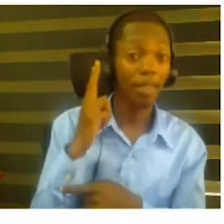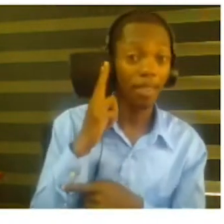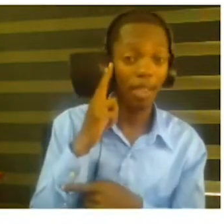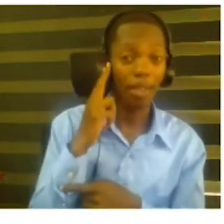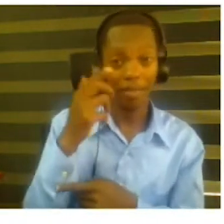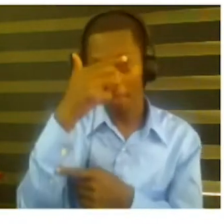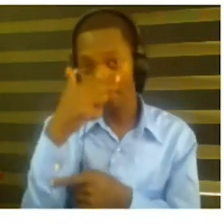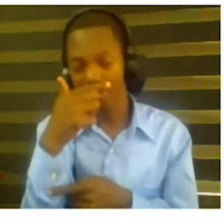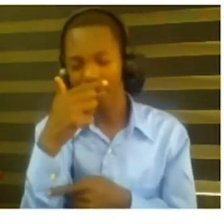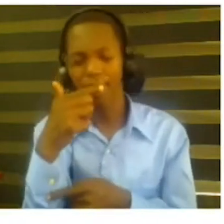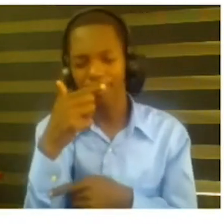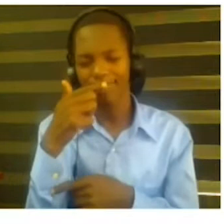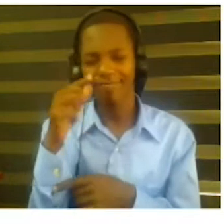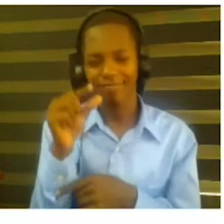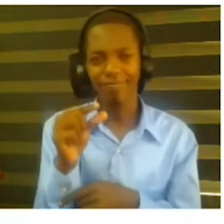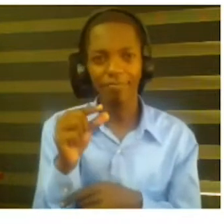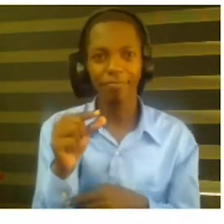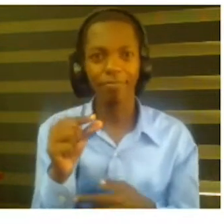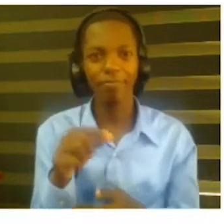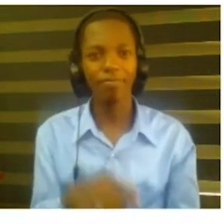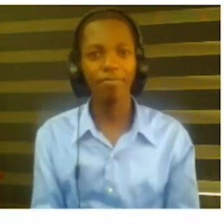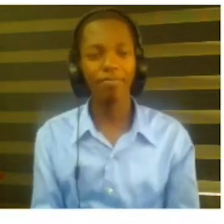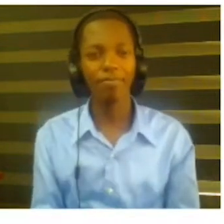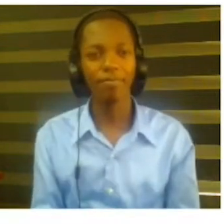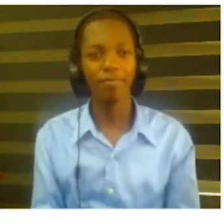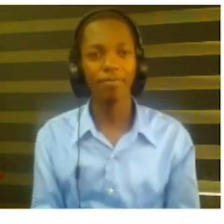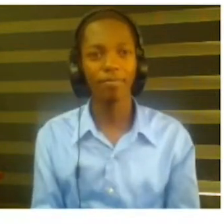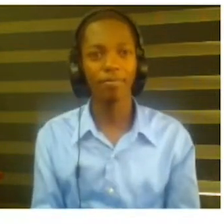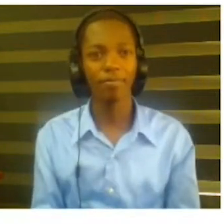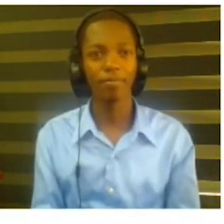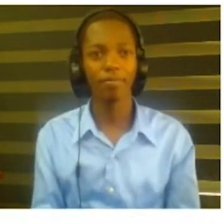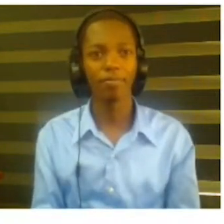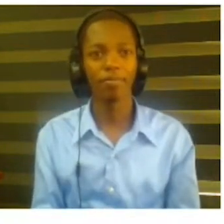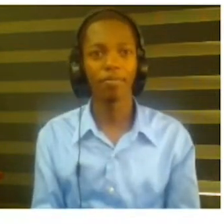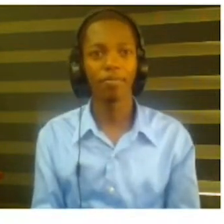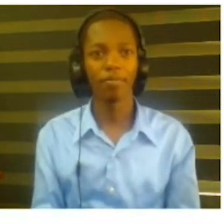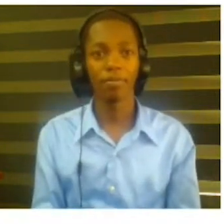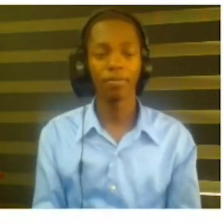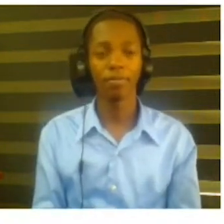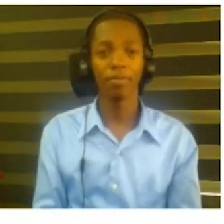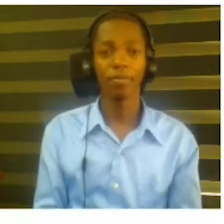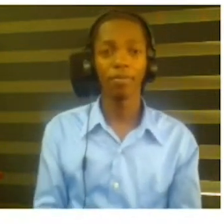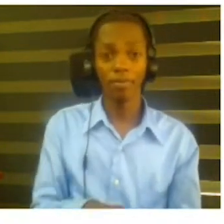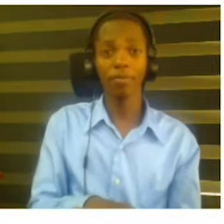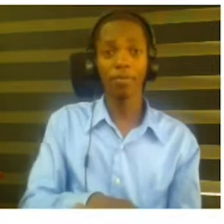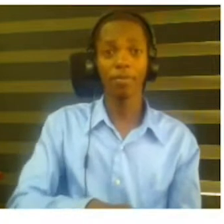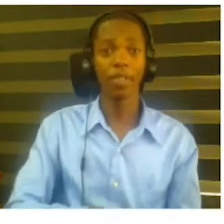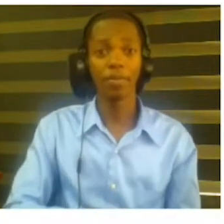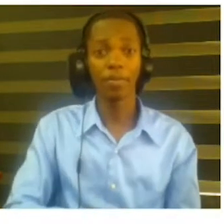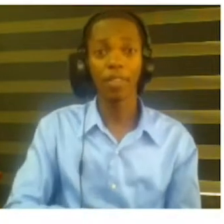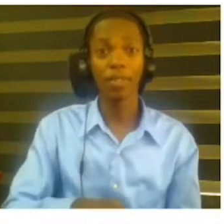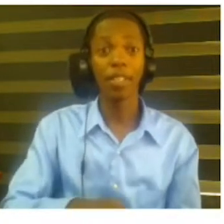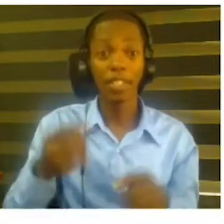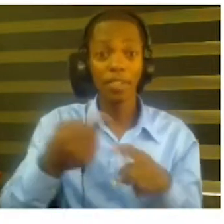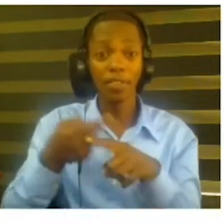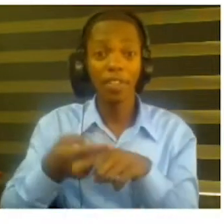hearing. Deafblindness is a spectrum, so different types of vision and hearing loss. Some deaf